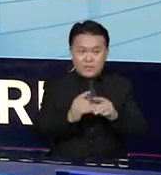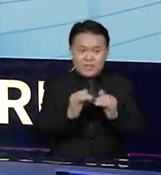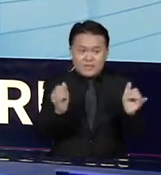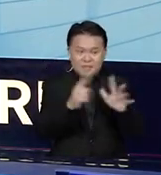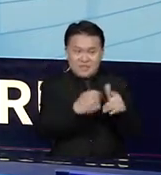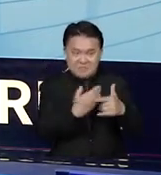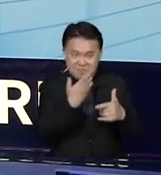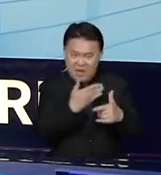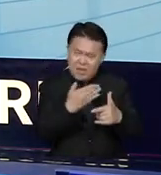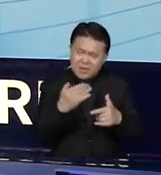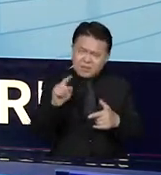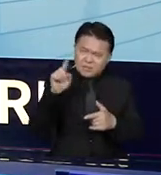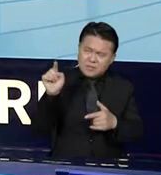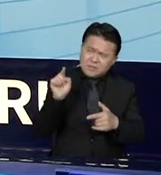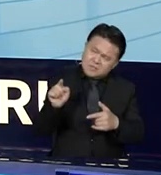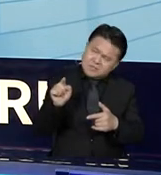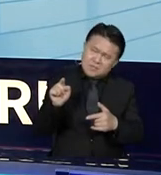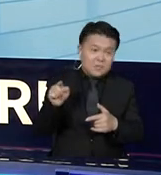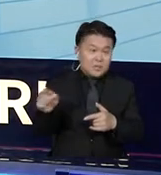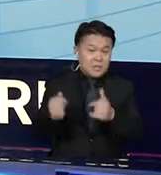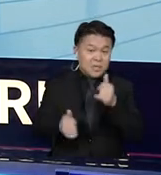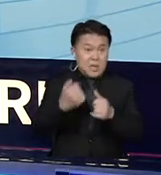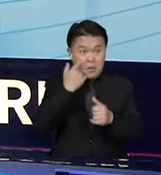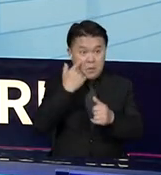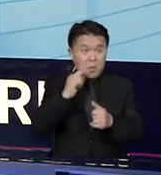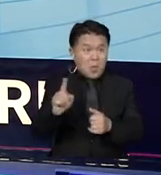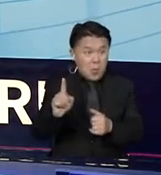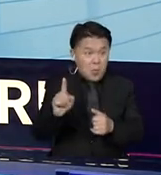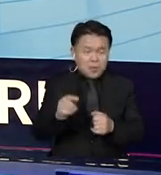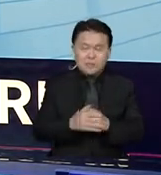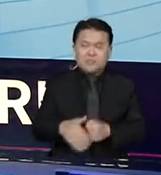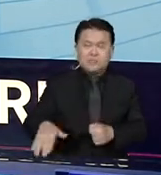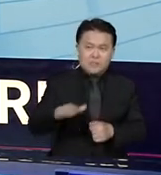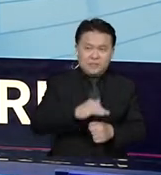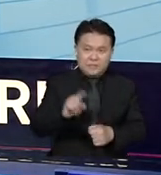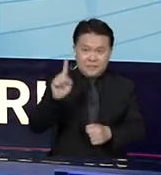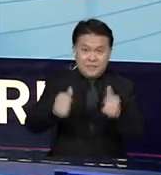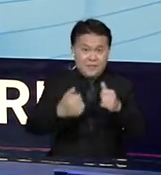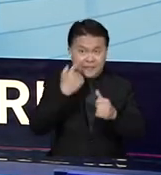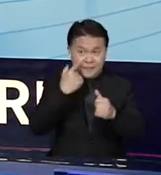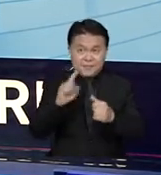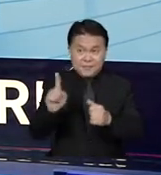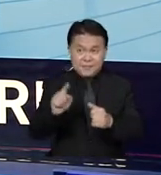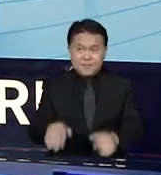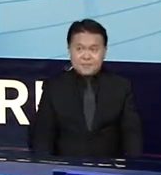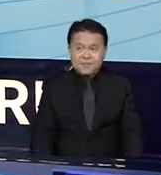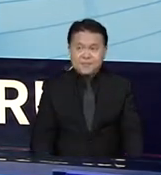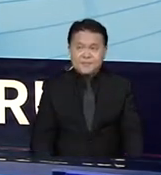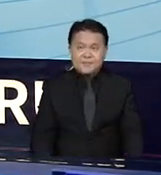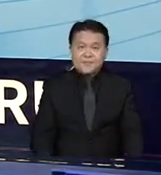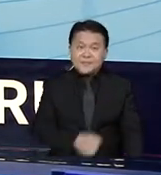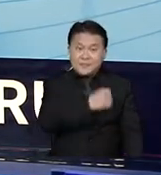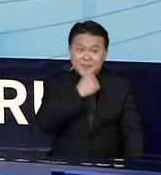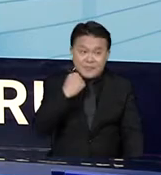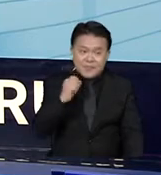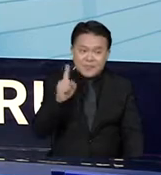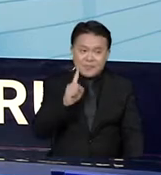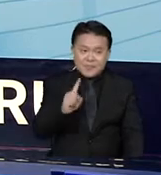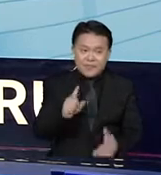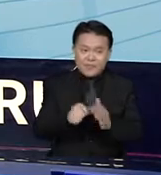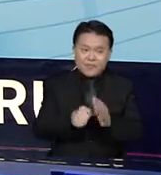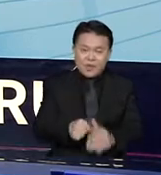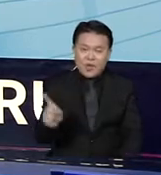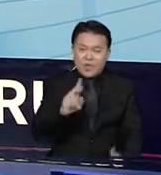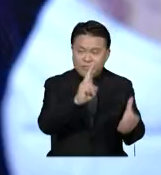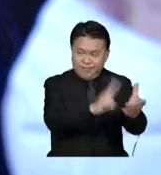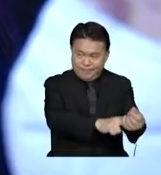other animals. We hide a treat or a toy in one of two places, and we point to where it is, where it's hidden. And